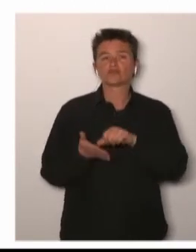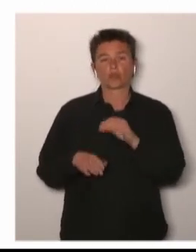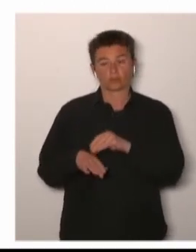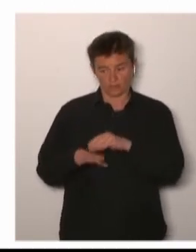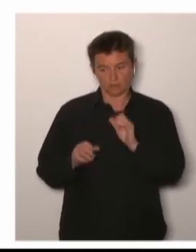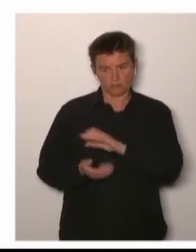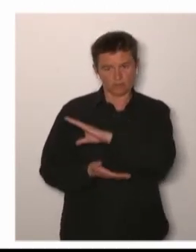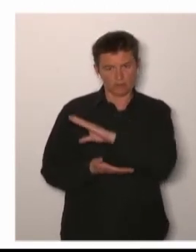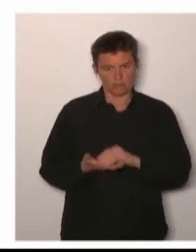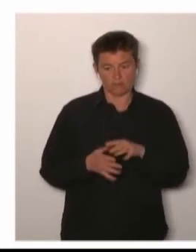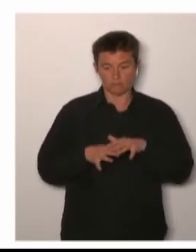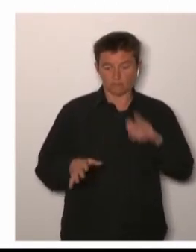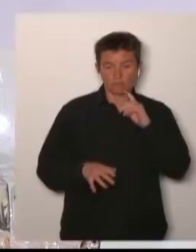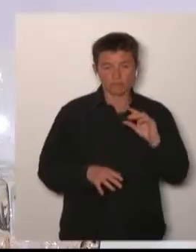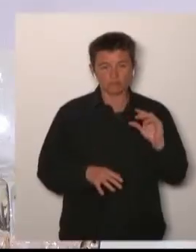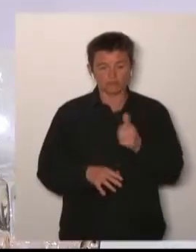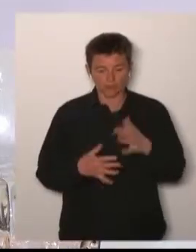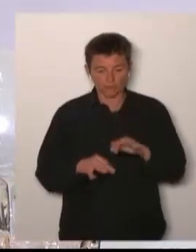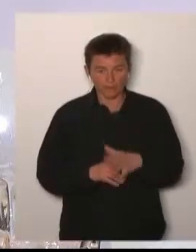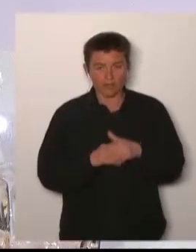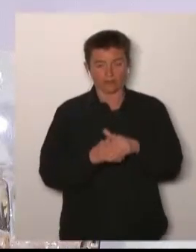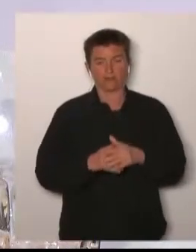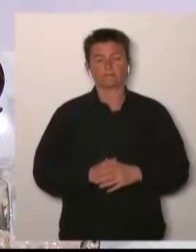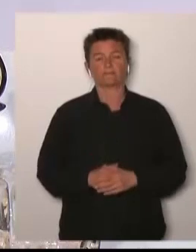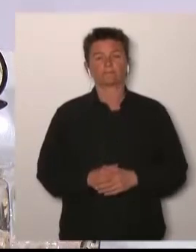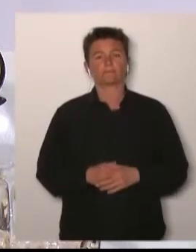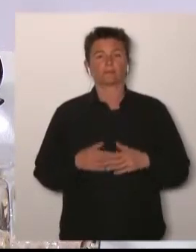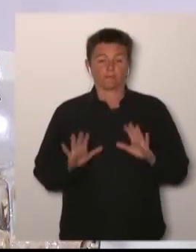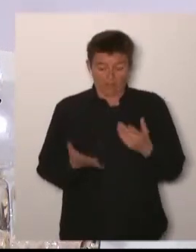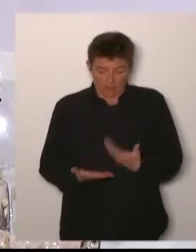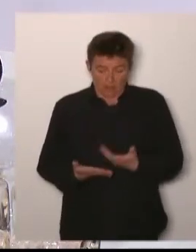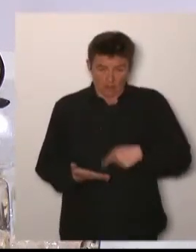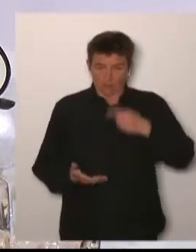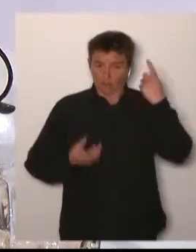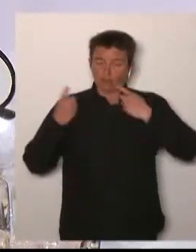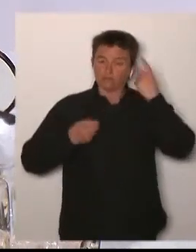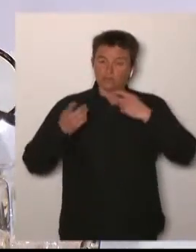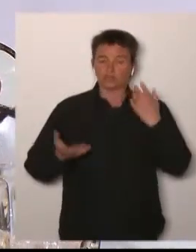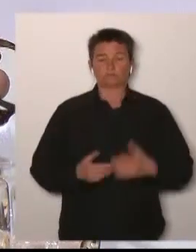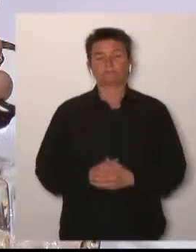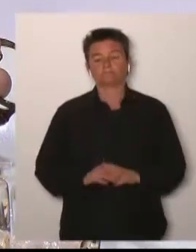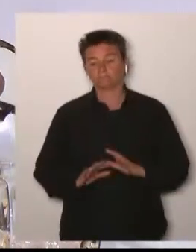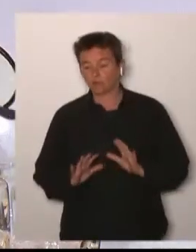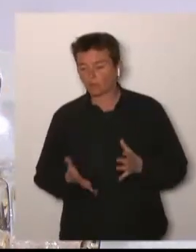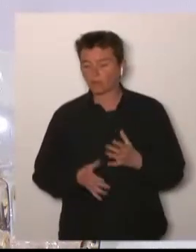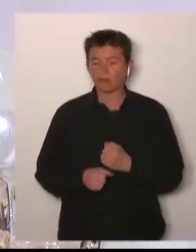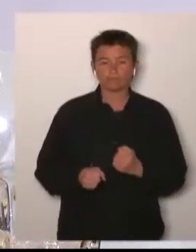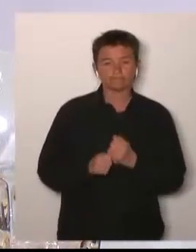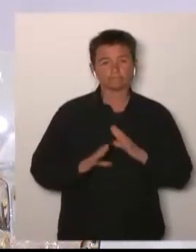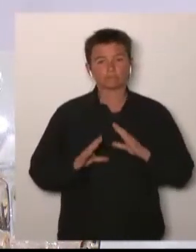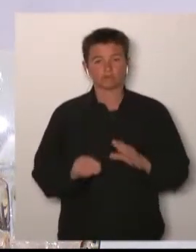actually help the member states towards this. And we are thinking about ways of putting that into action, hopefully very soon as